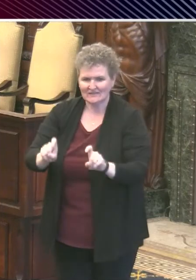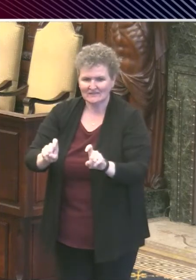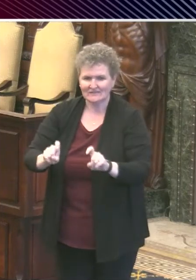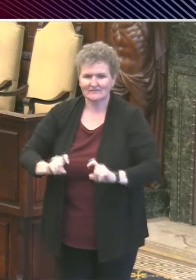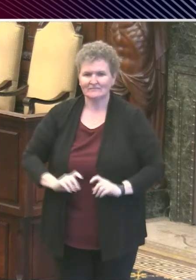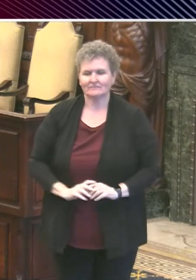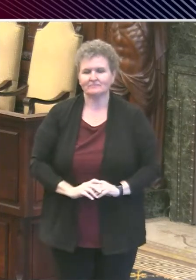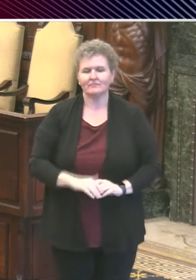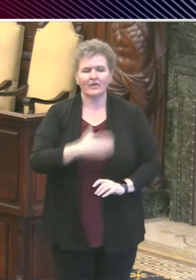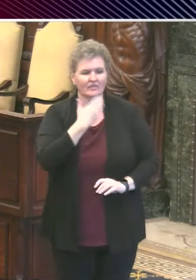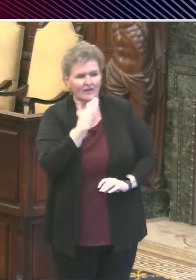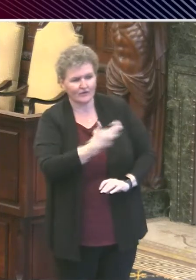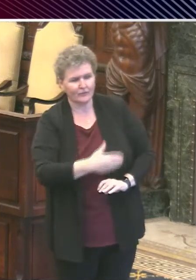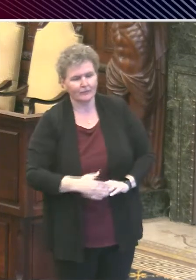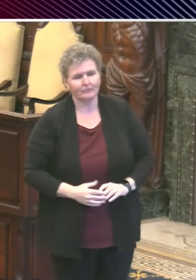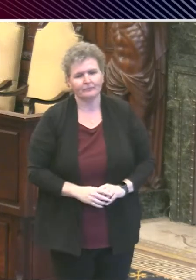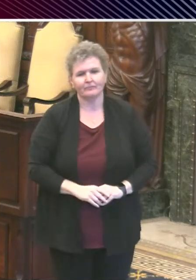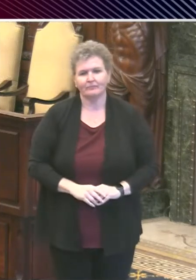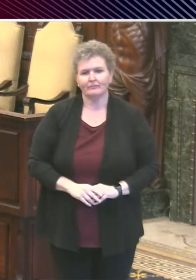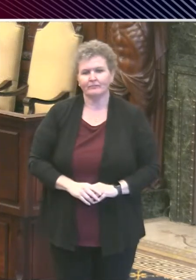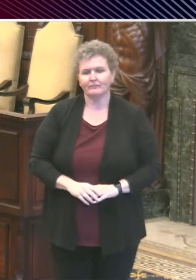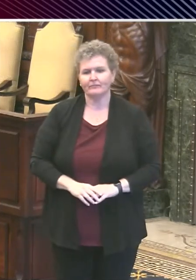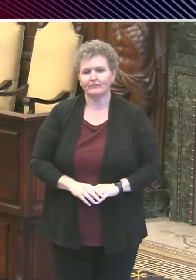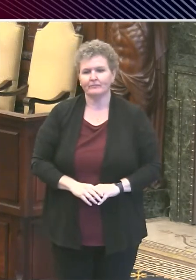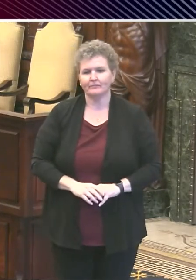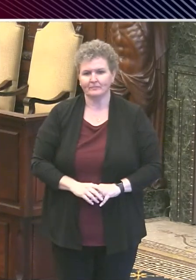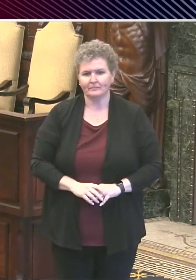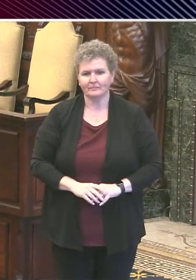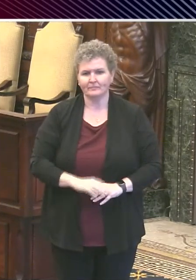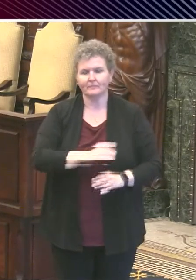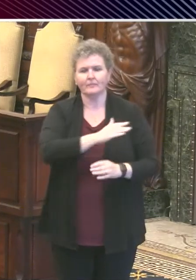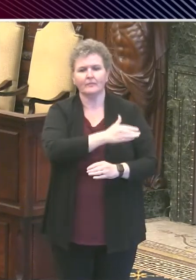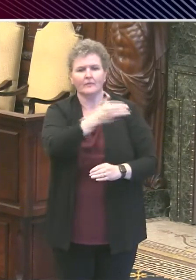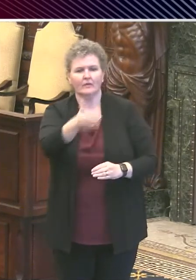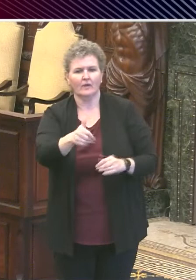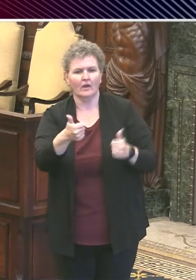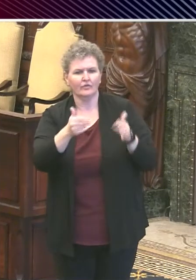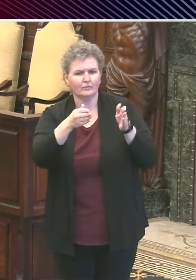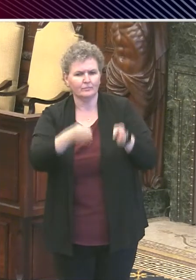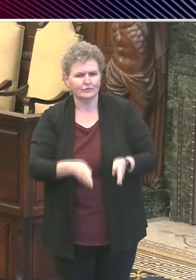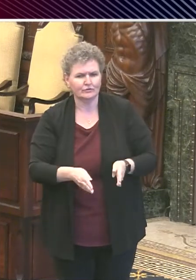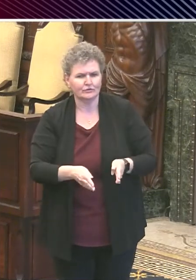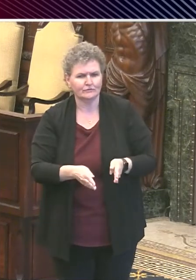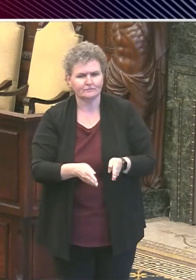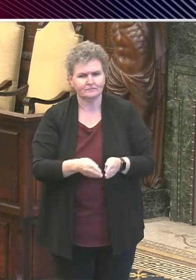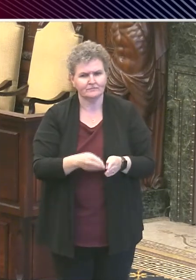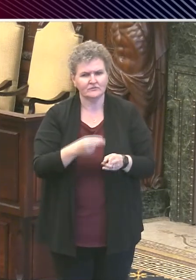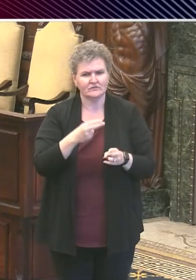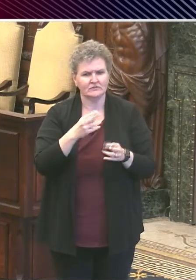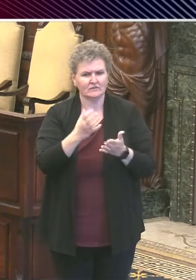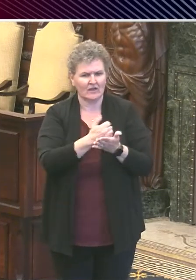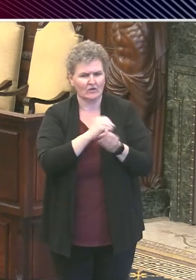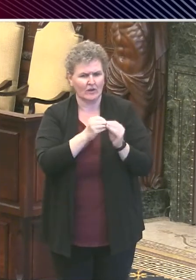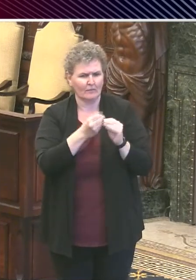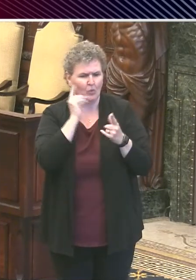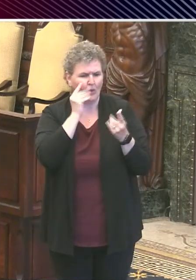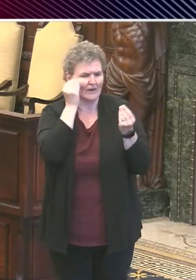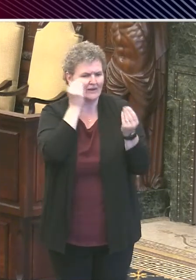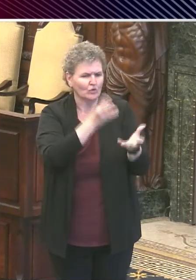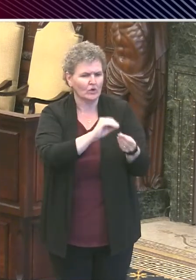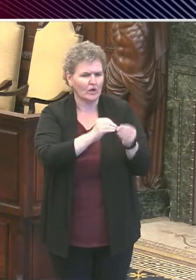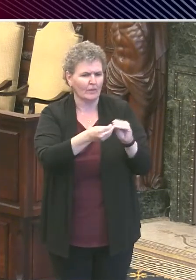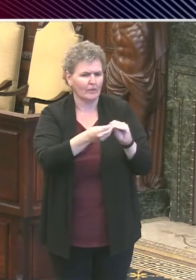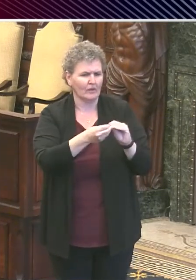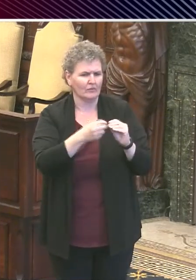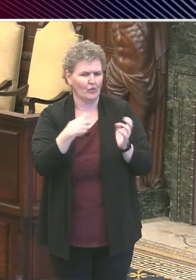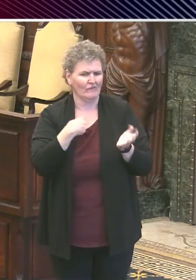Thank you. Layla, are you set? Yes. Great, and we will get you that number. We just need to run